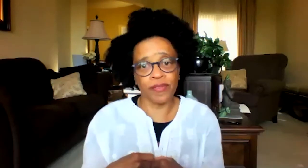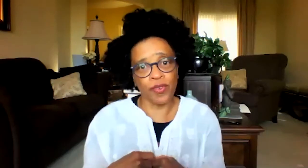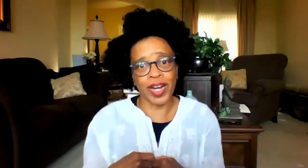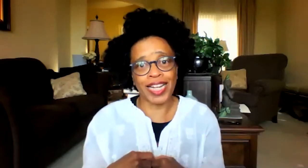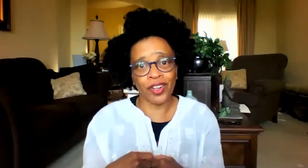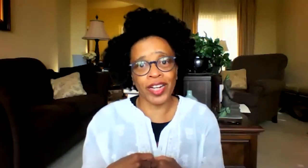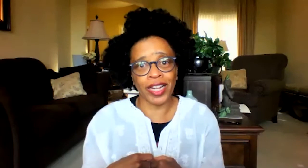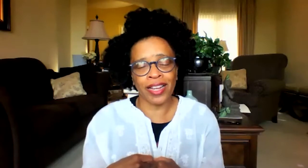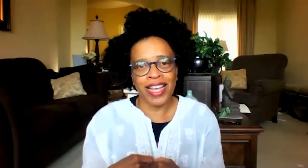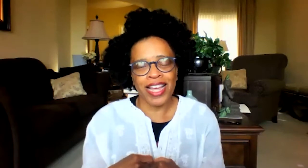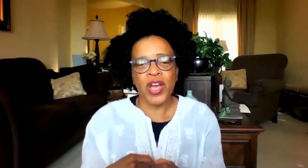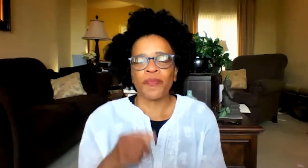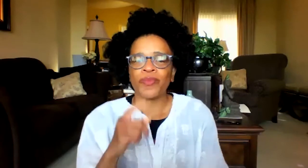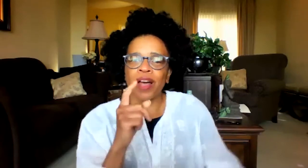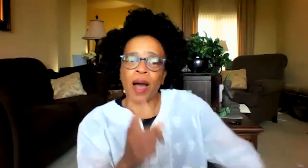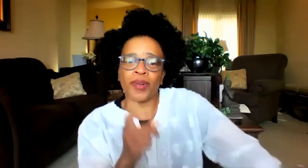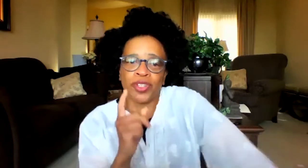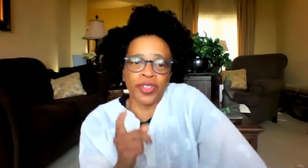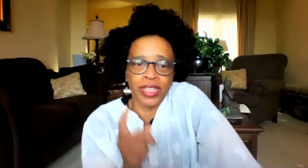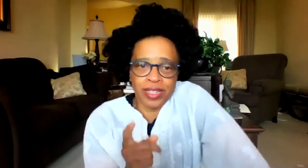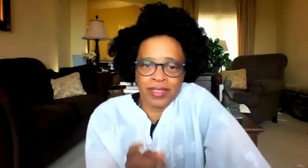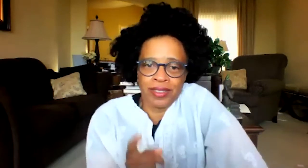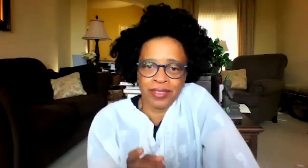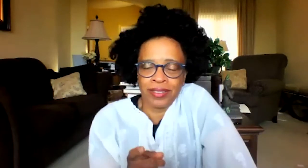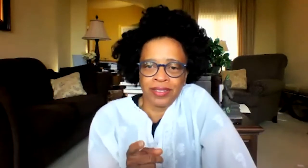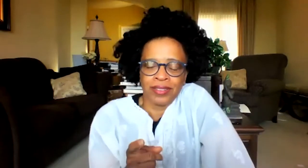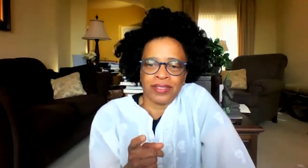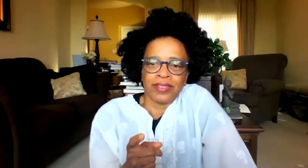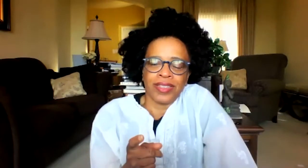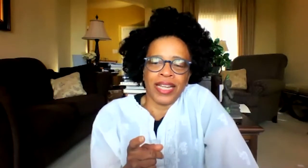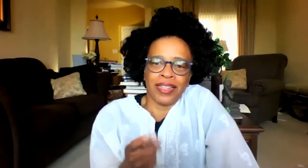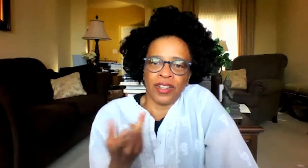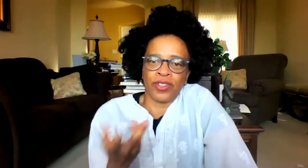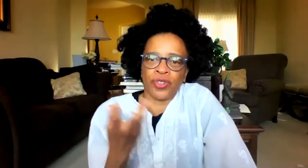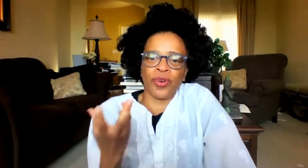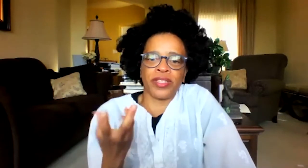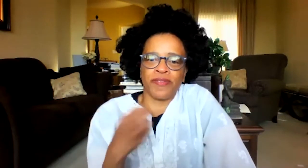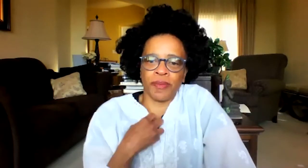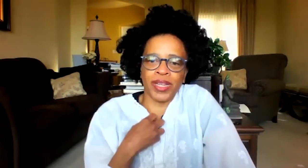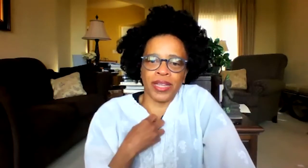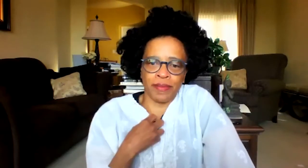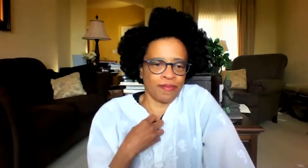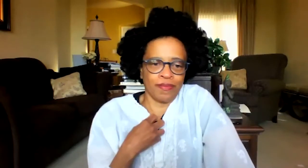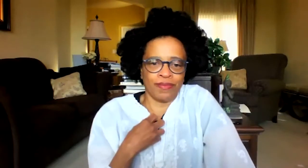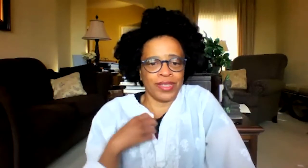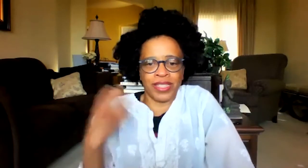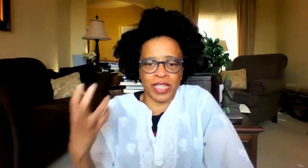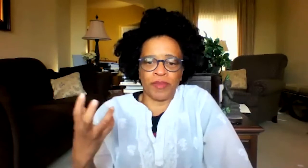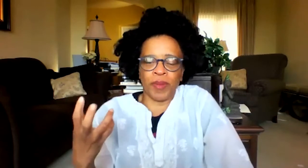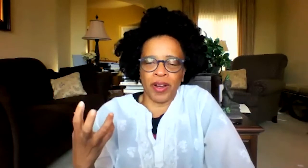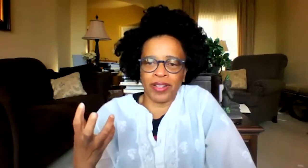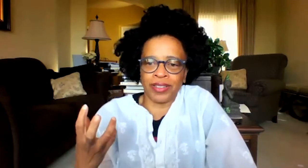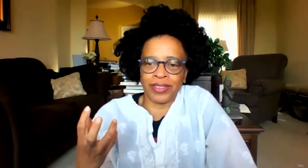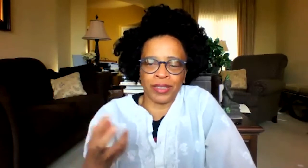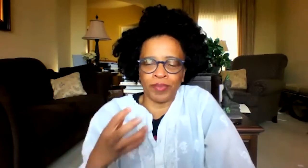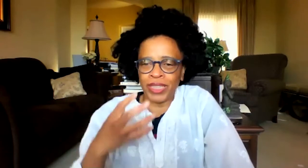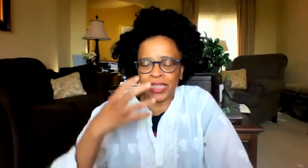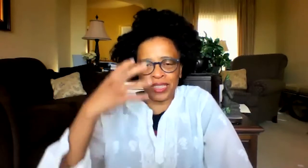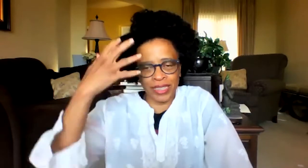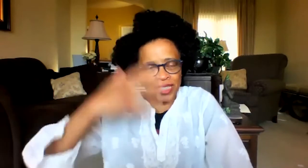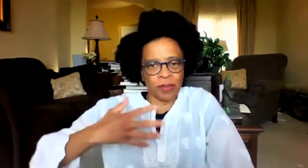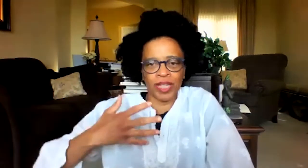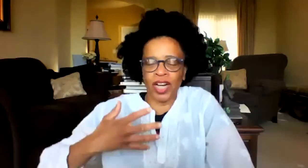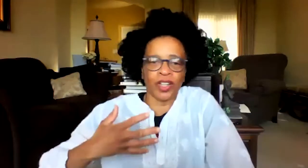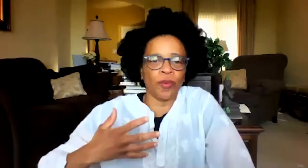I was in for a learning opportunity. And the choice for me seemed apparent